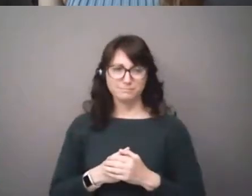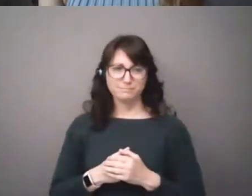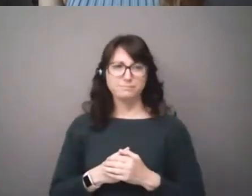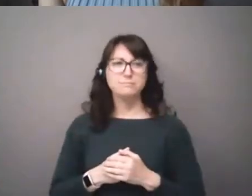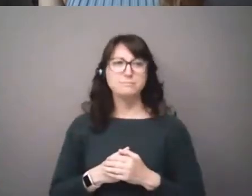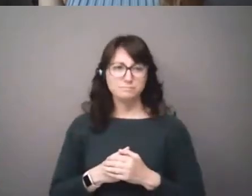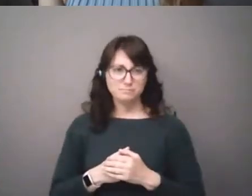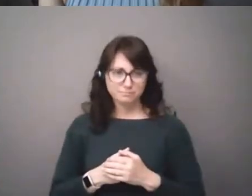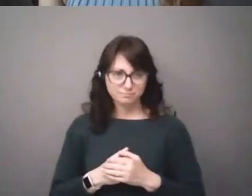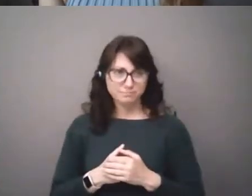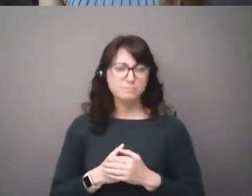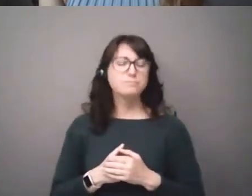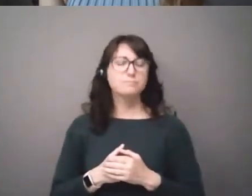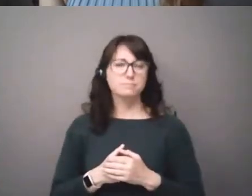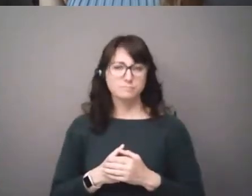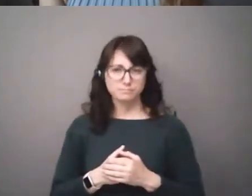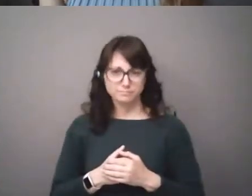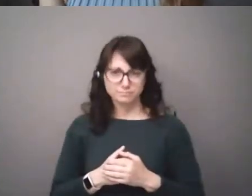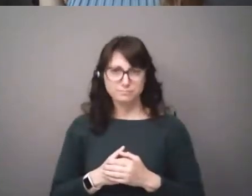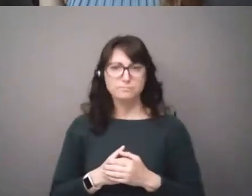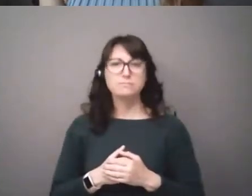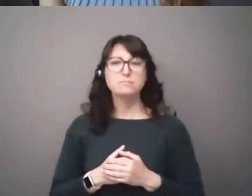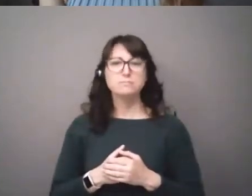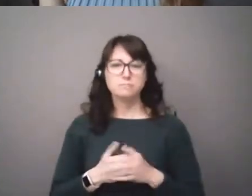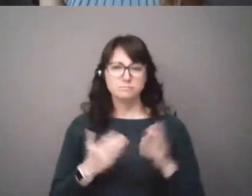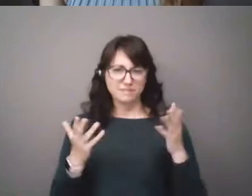We have, without a doubt,